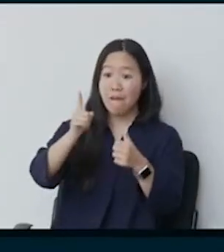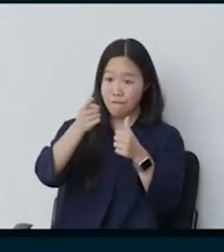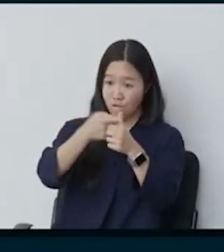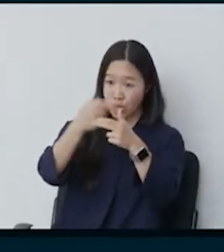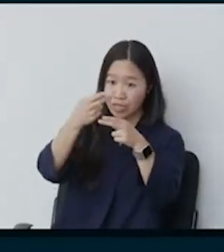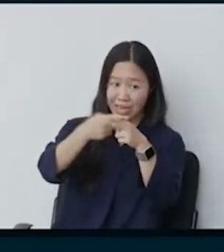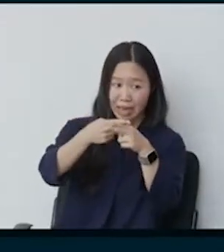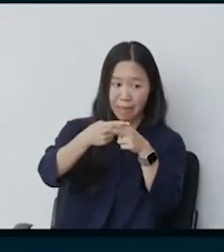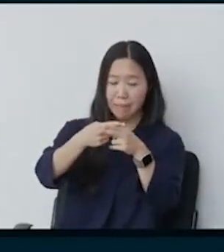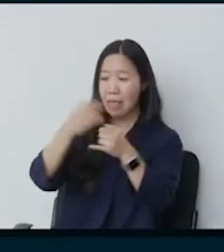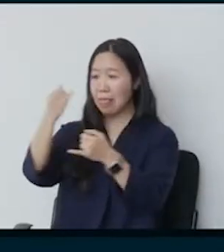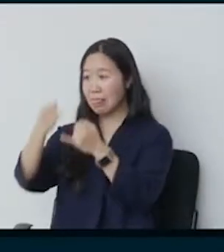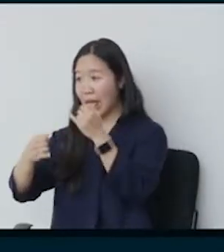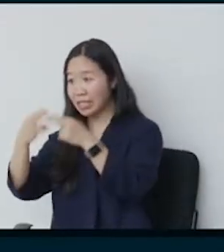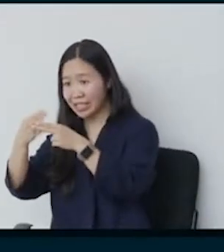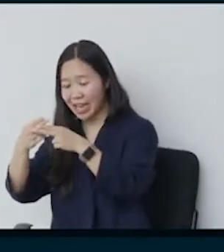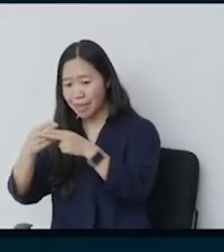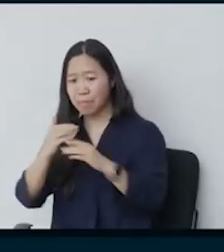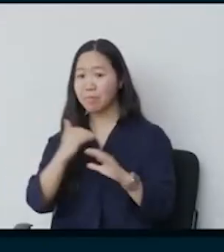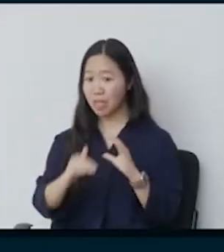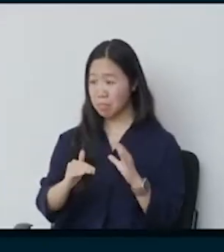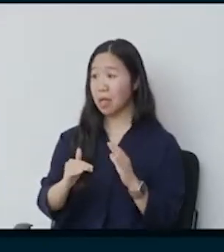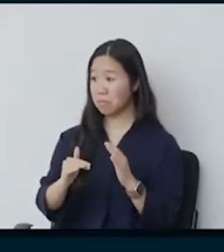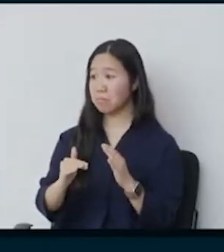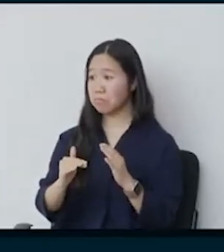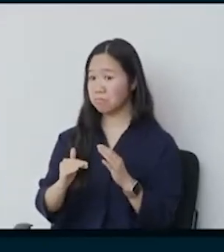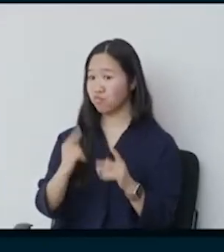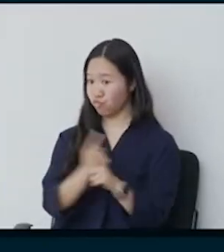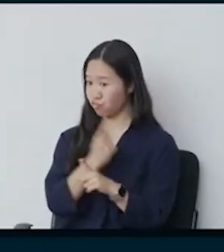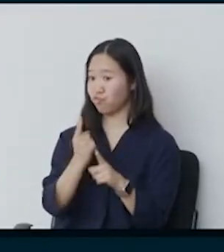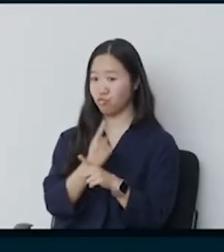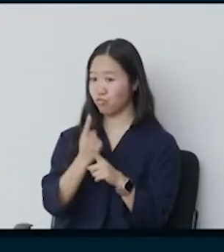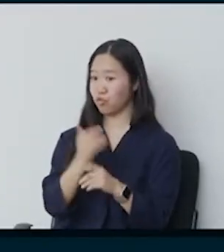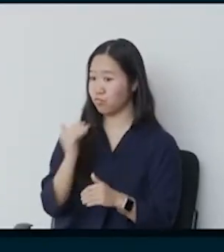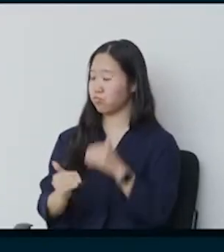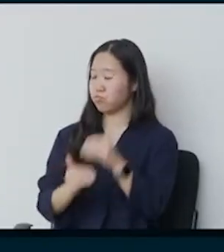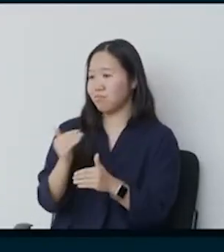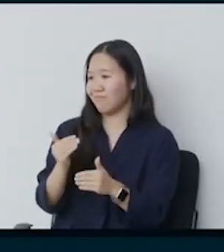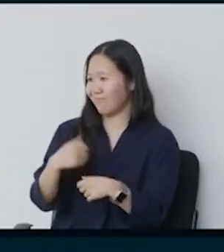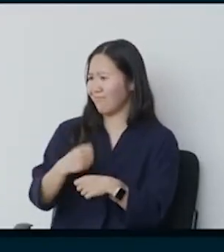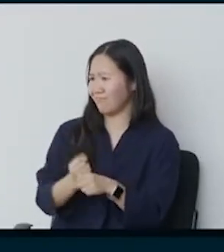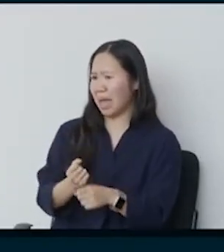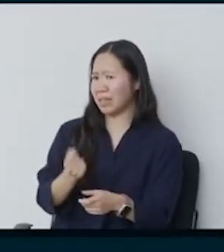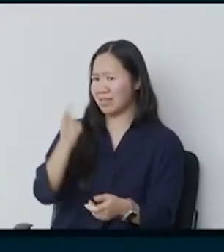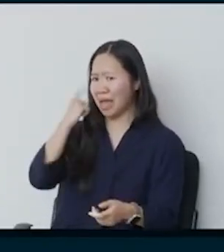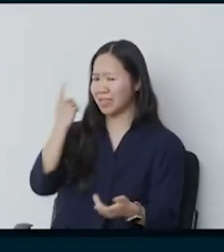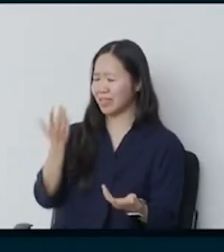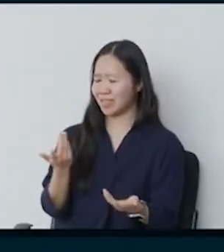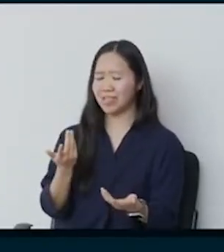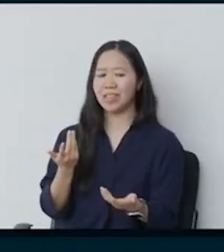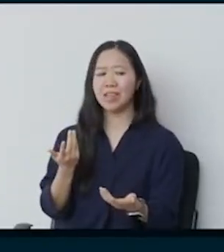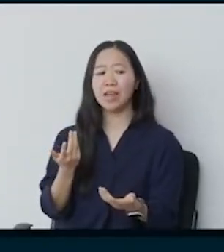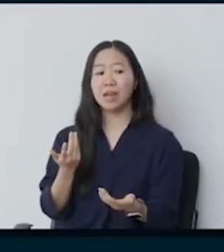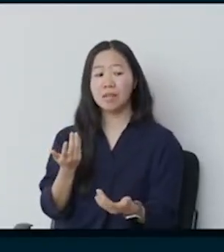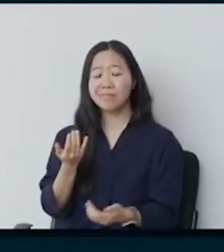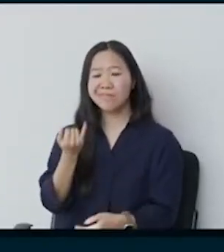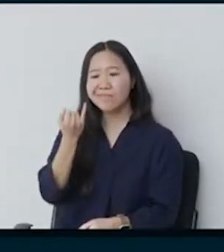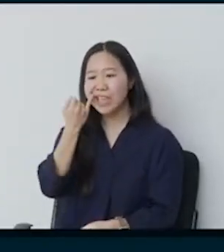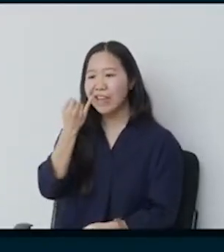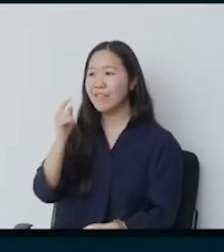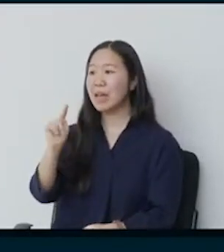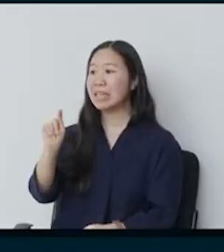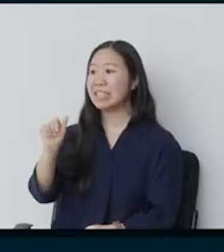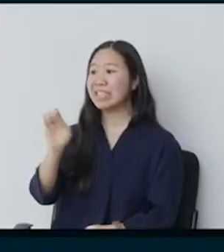name, email. Everybody's nodding their head. First name, last name, email. That's the way that makes sense, right? Now, if you were tabbing through